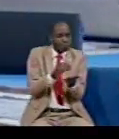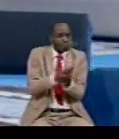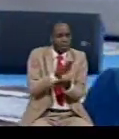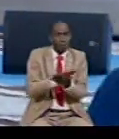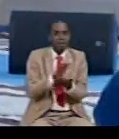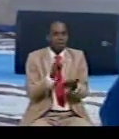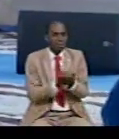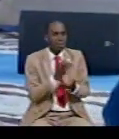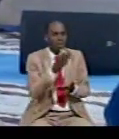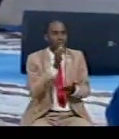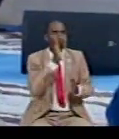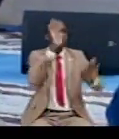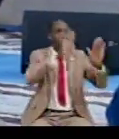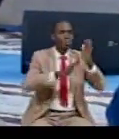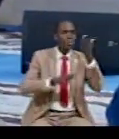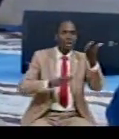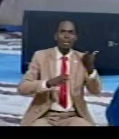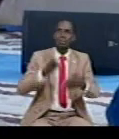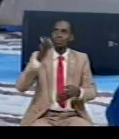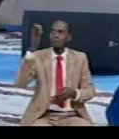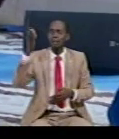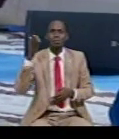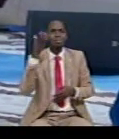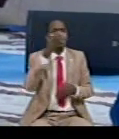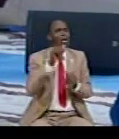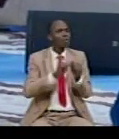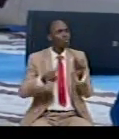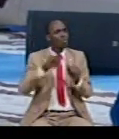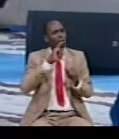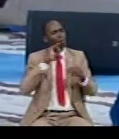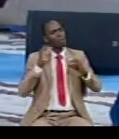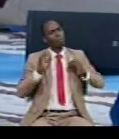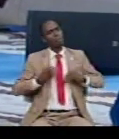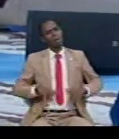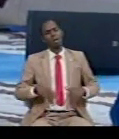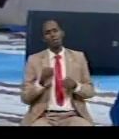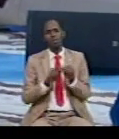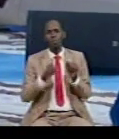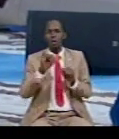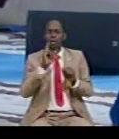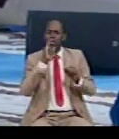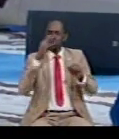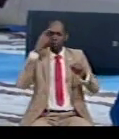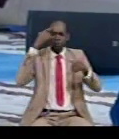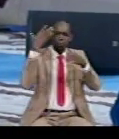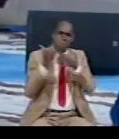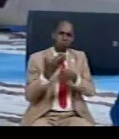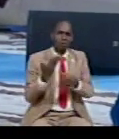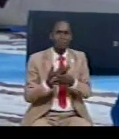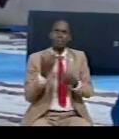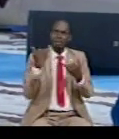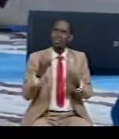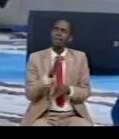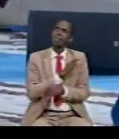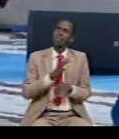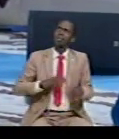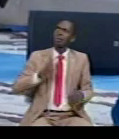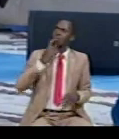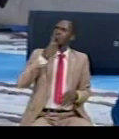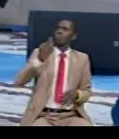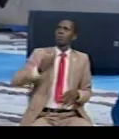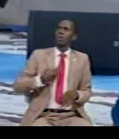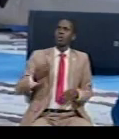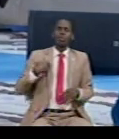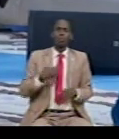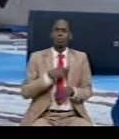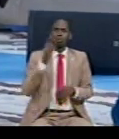there, this trouble is there. Everybody is perplexed. Everybody is troubled. And Christ, why do you say we should not allow